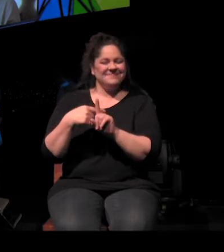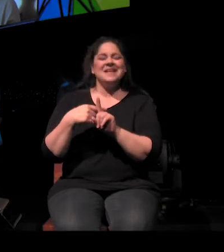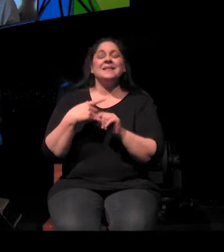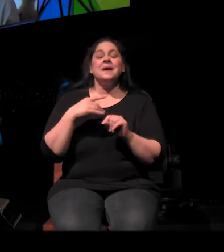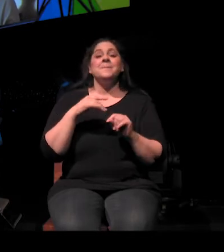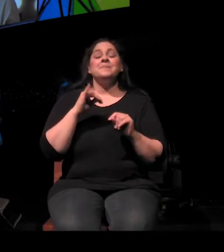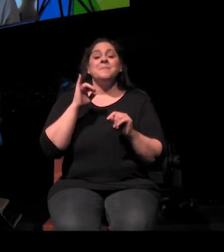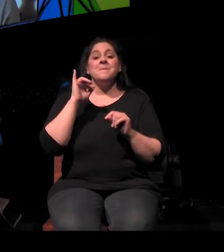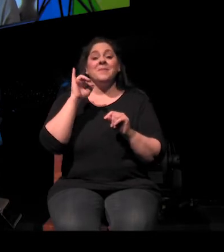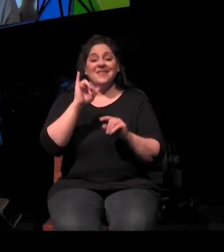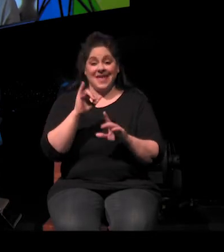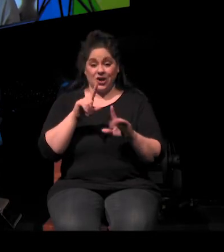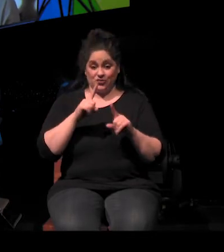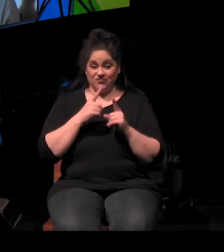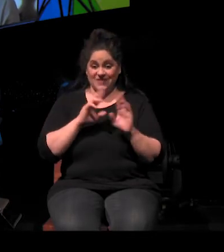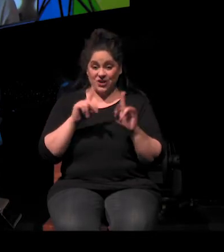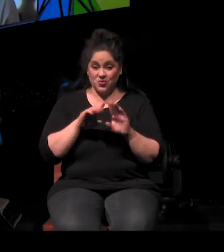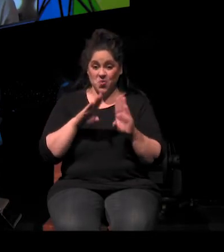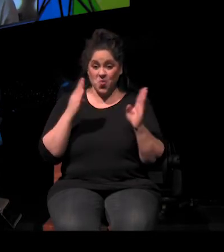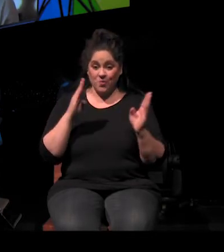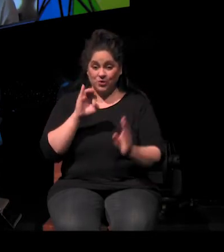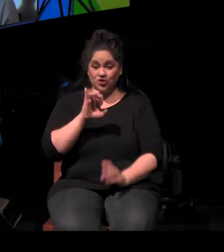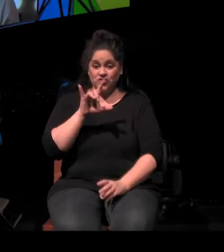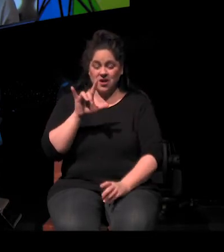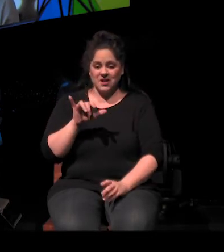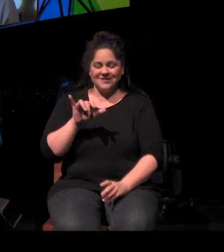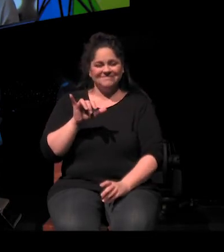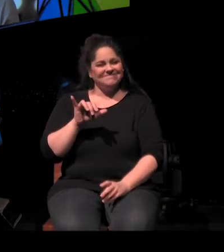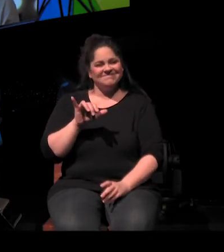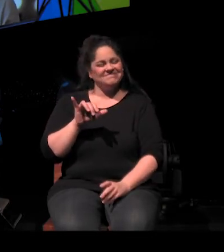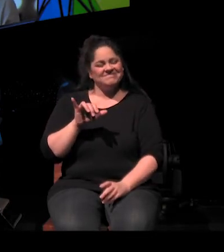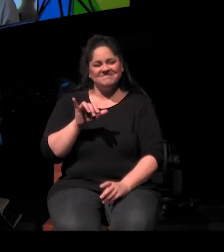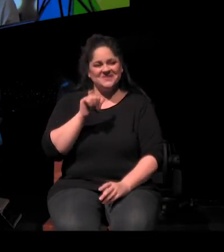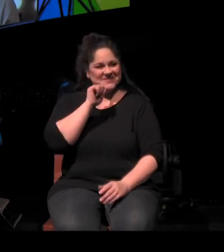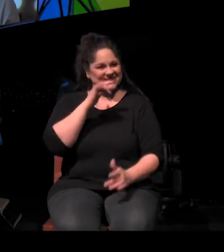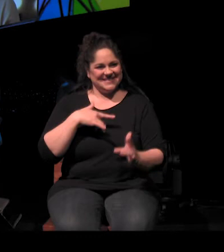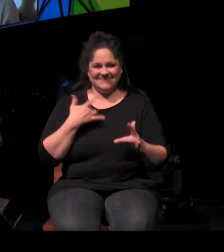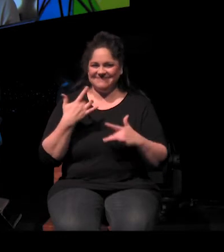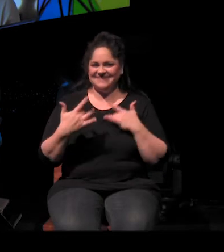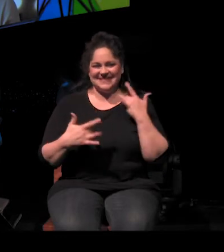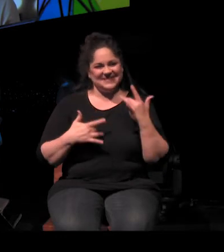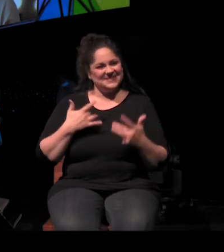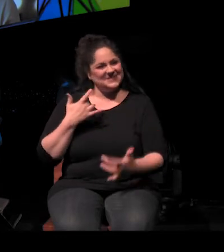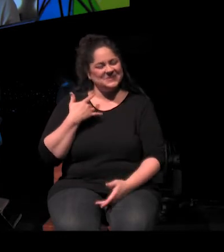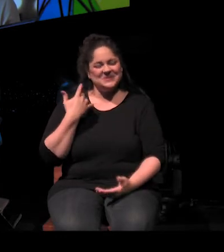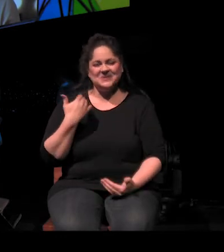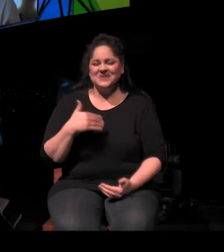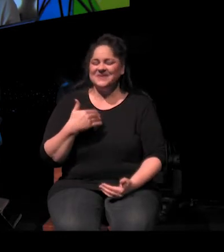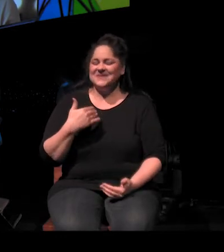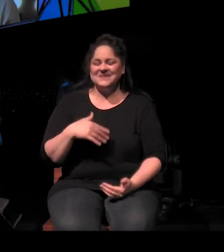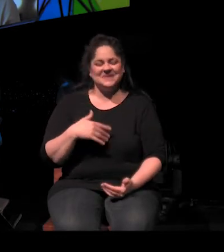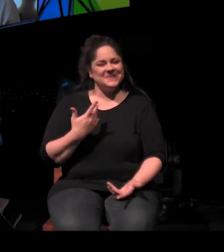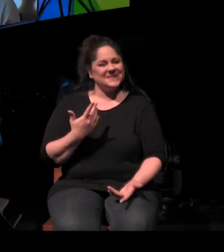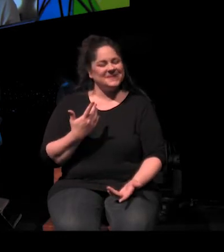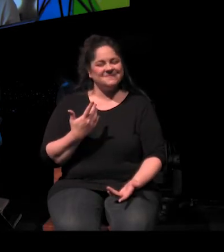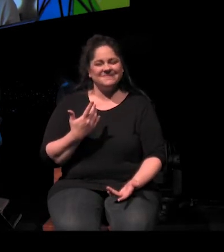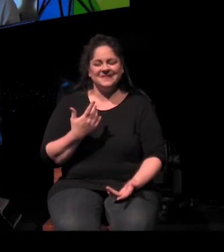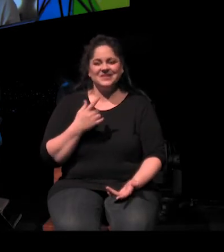in. That was not true on this occasion. Opening back up in July here in